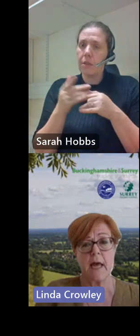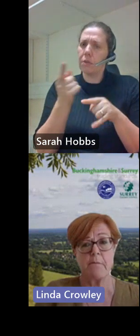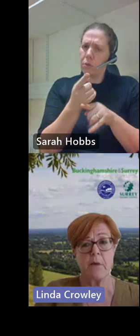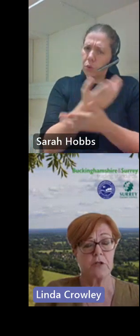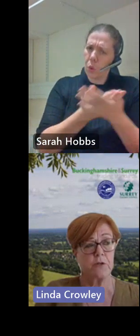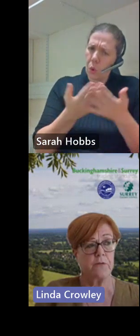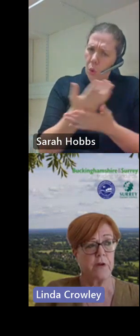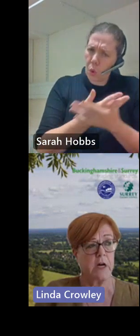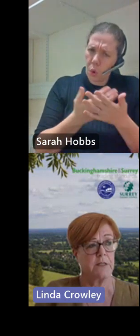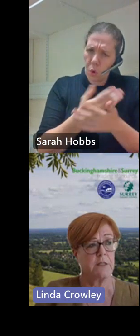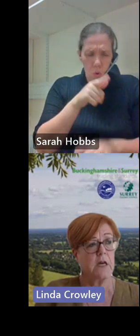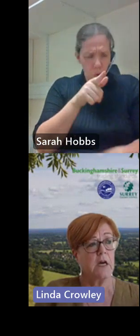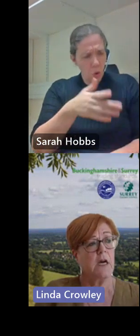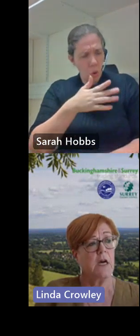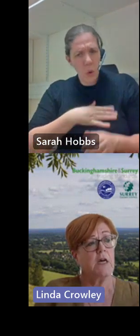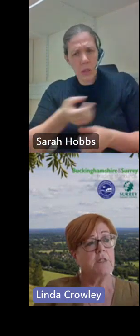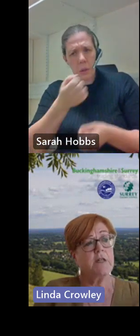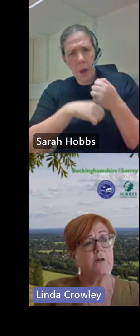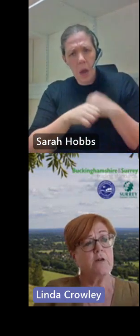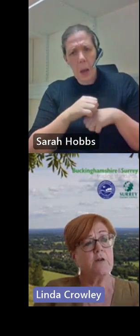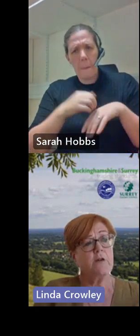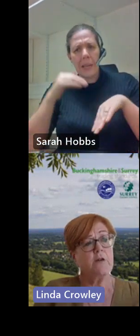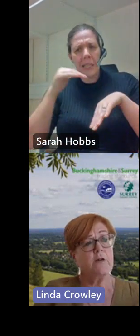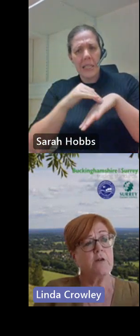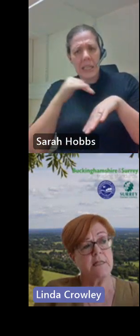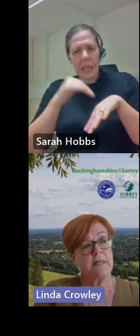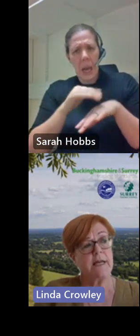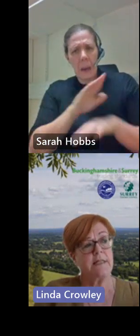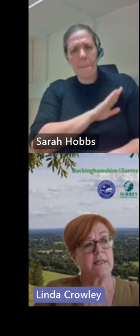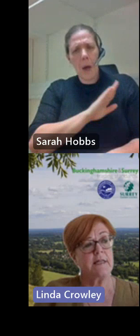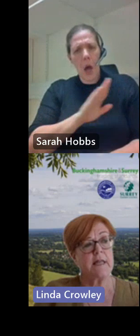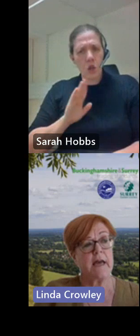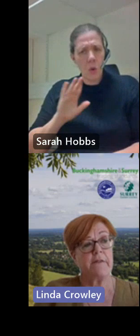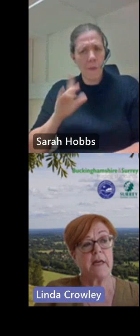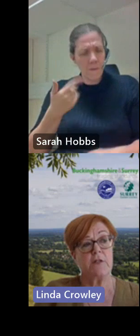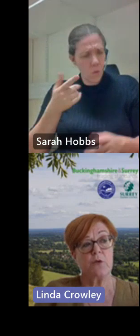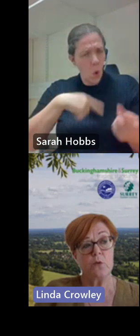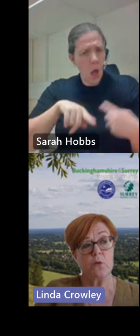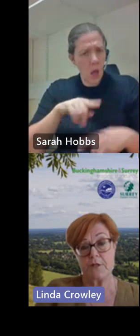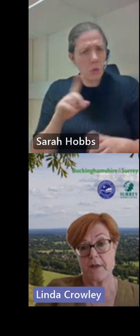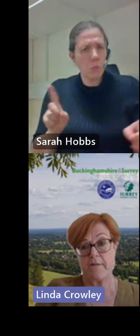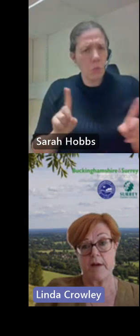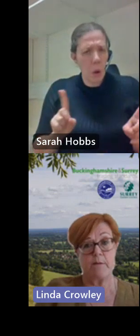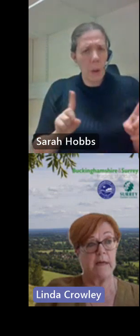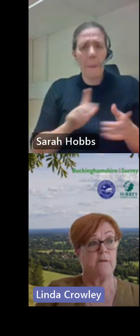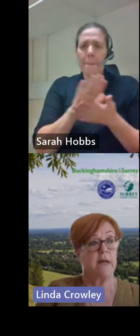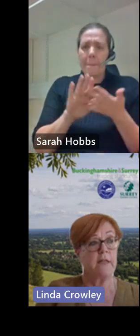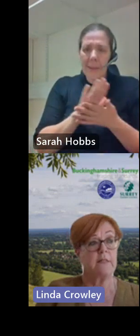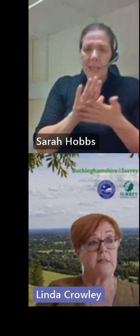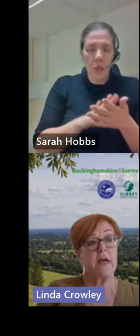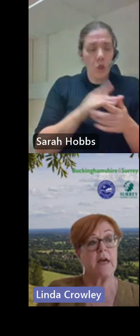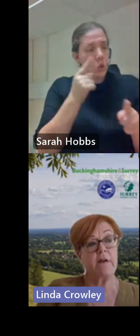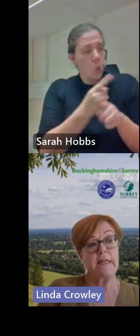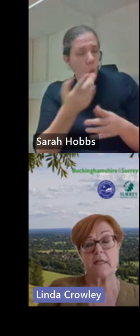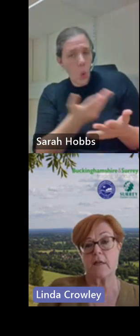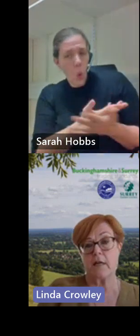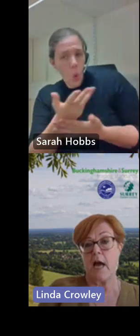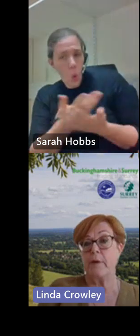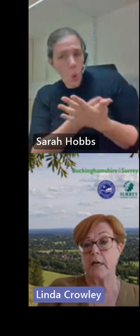becoming a scam marshal for us. So what that means is, as it says there, they can talk to their family and friends. So